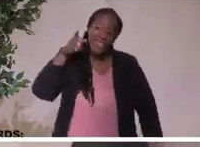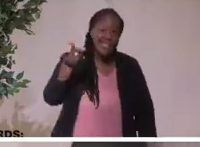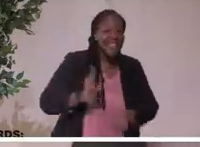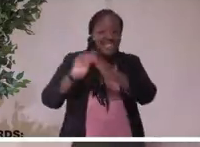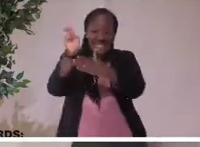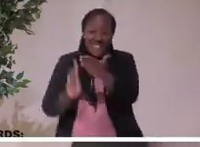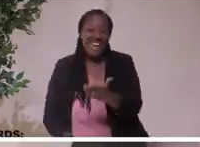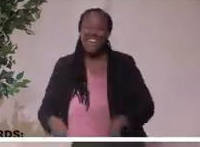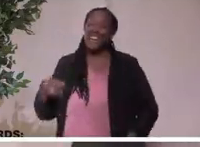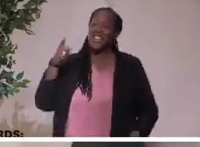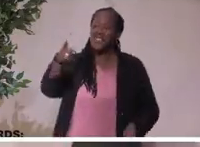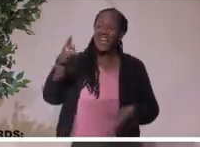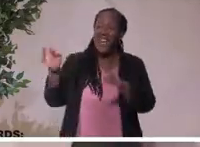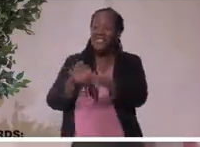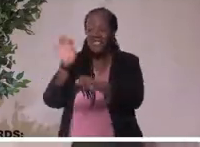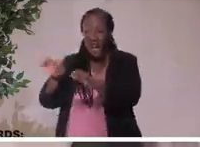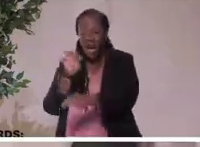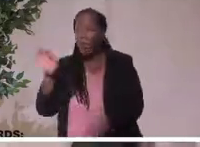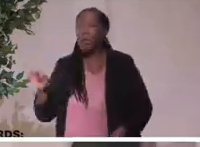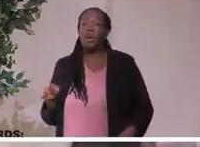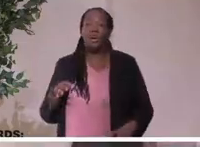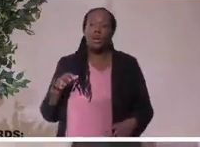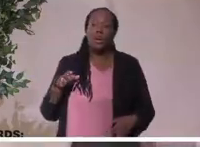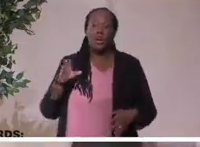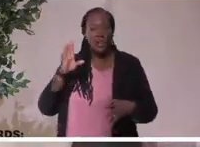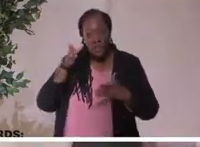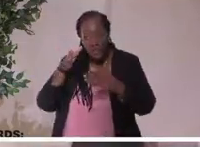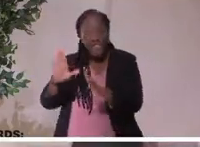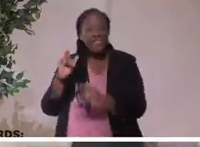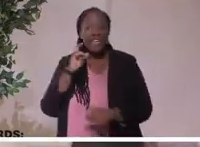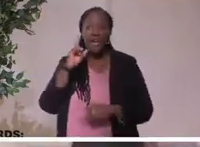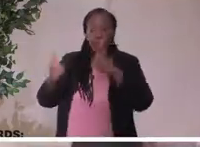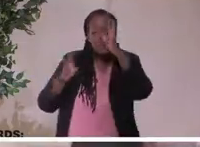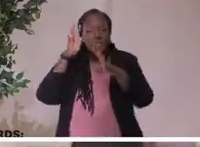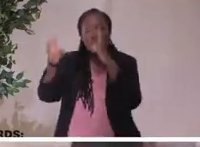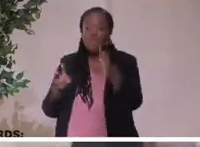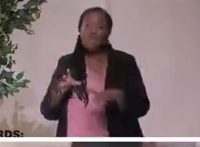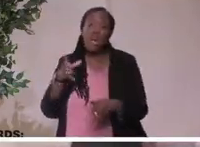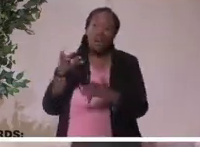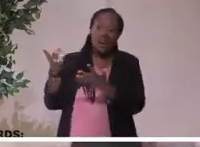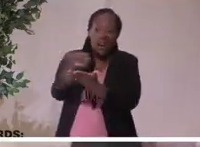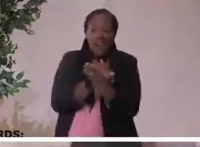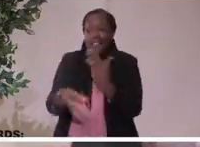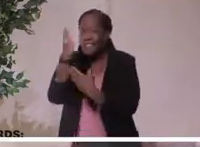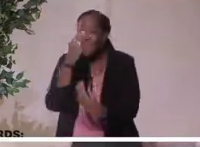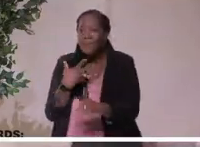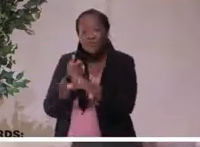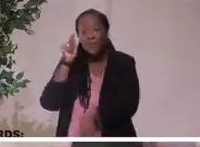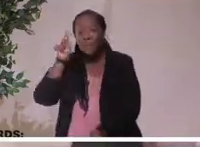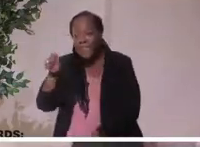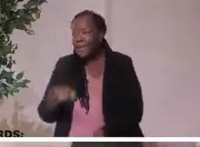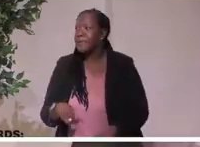let them sew, well, not just sew, because that'll start a whole other problem, but let them design, let's get the information from them, let's not just put it out there and say, you know,